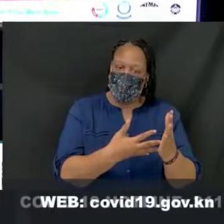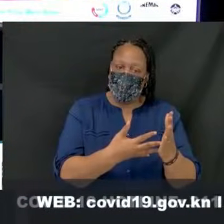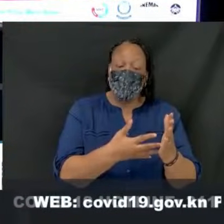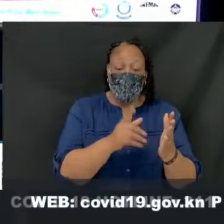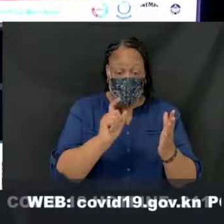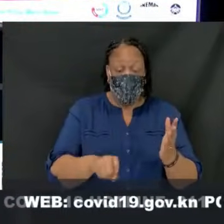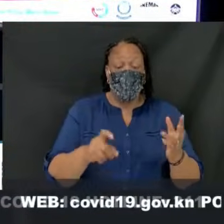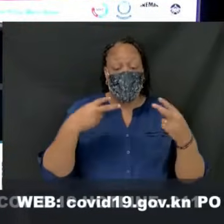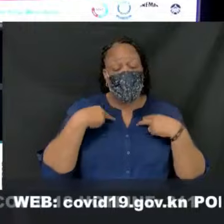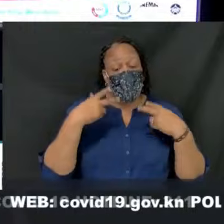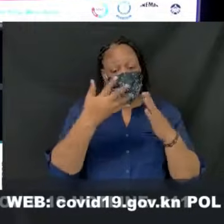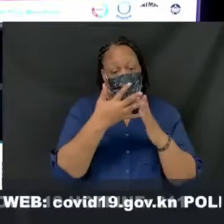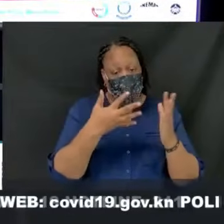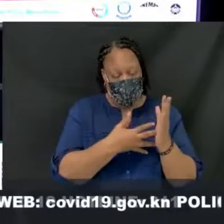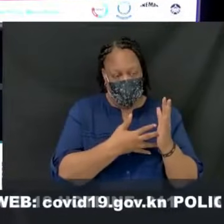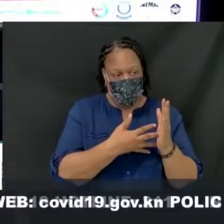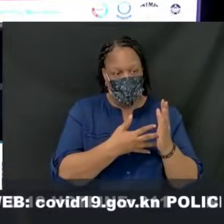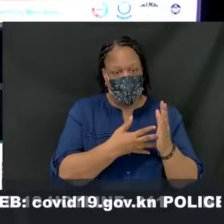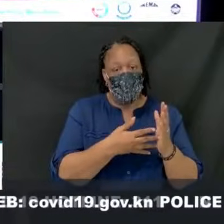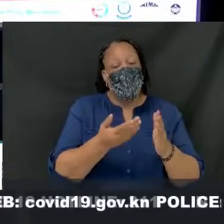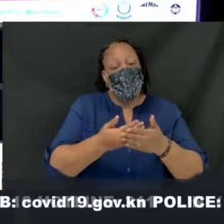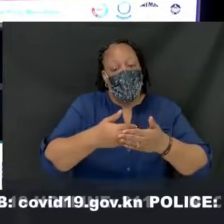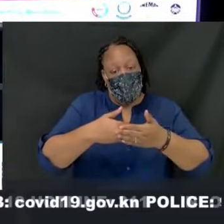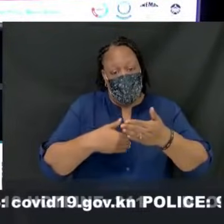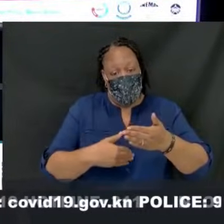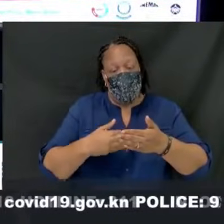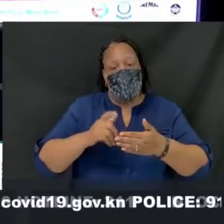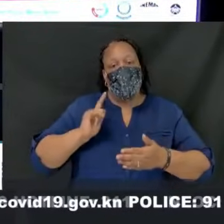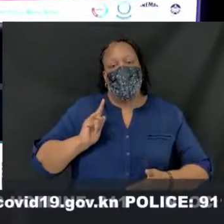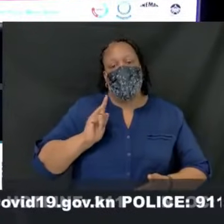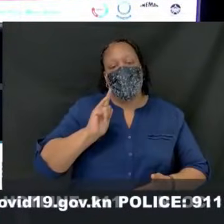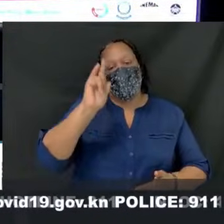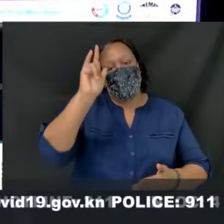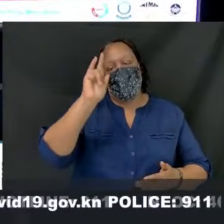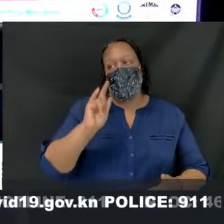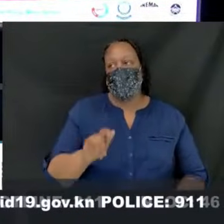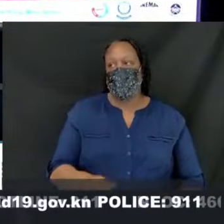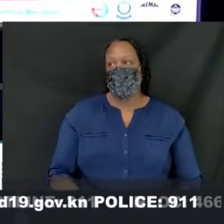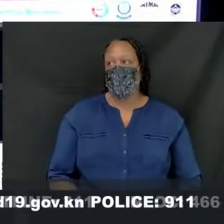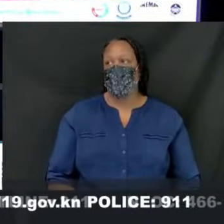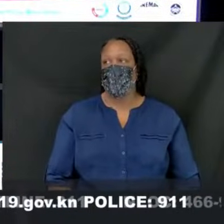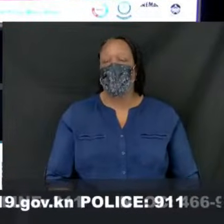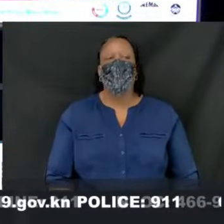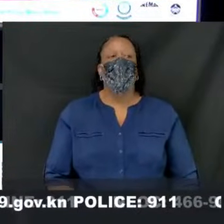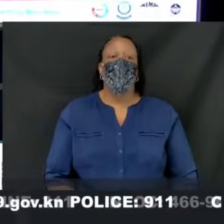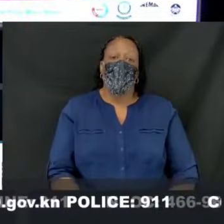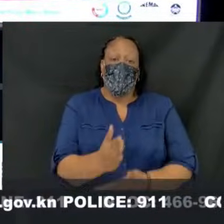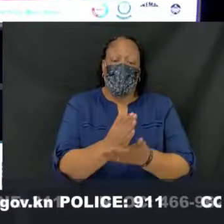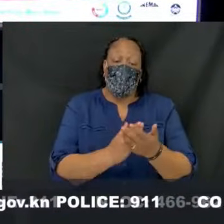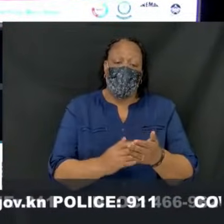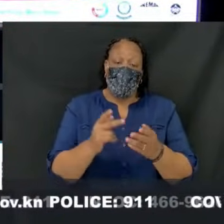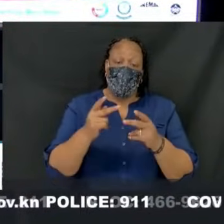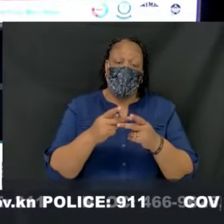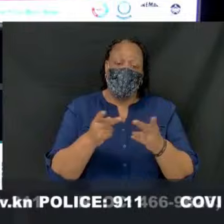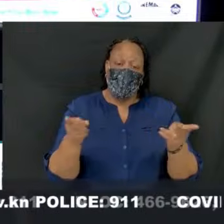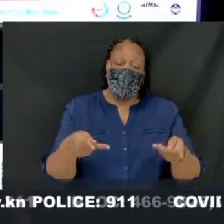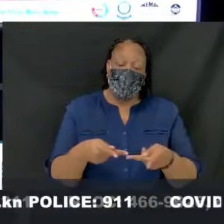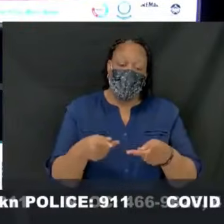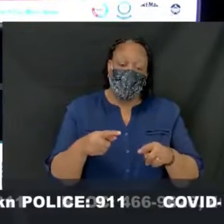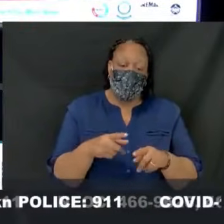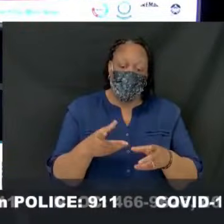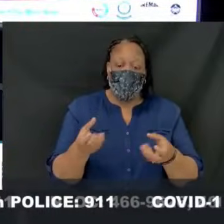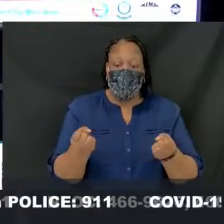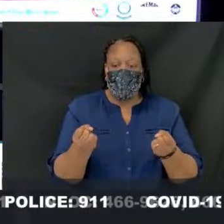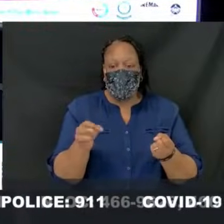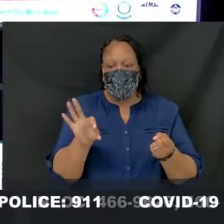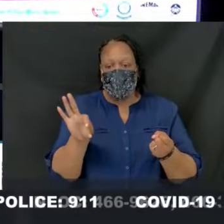destinations have varying requirements. For example, some destinations would accept the rapid test, antigen test,